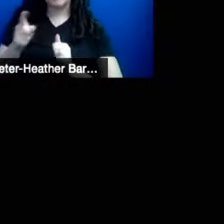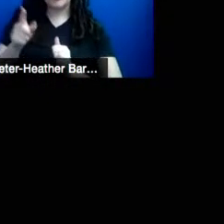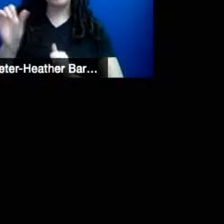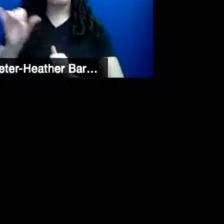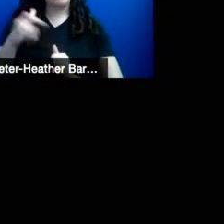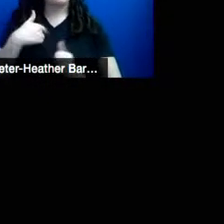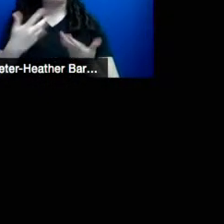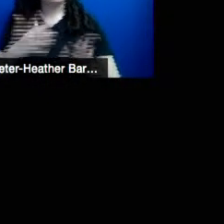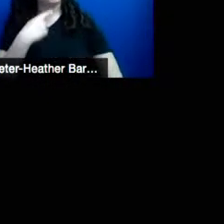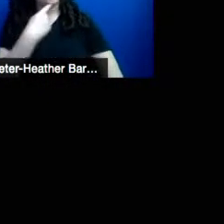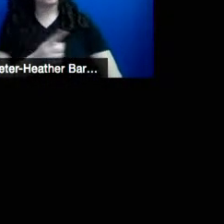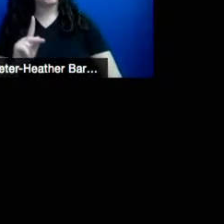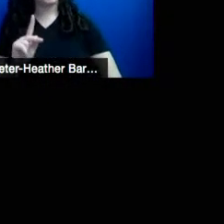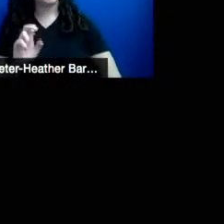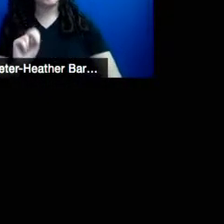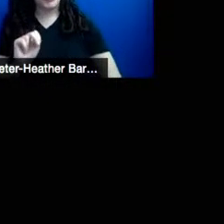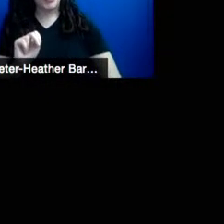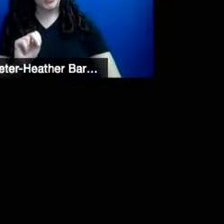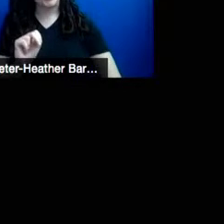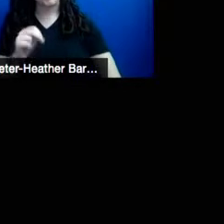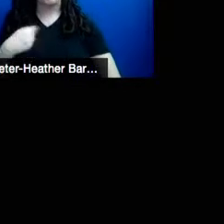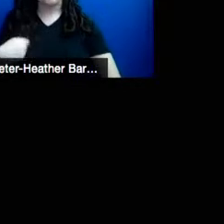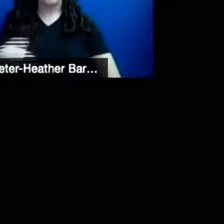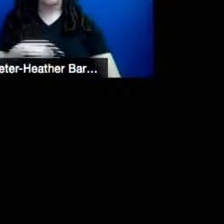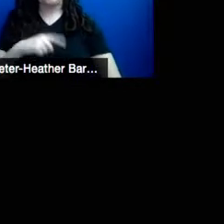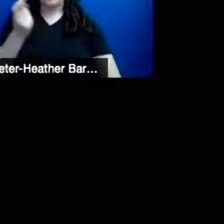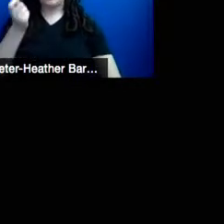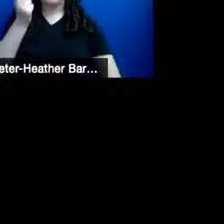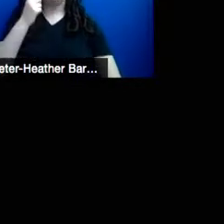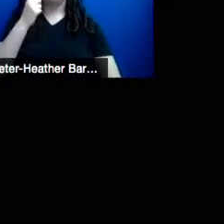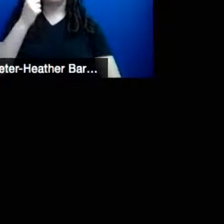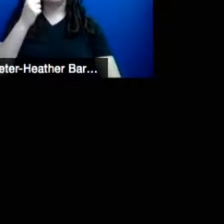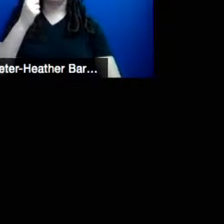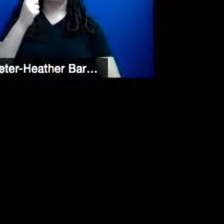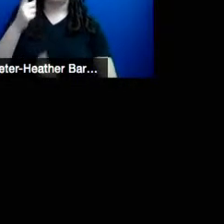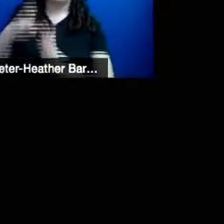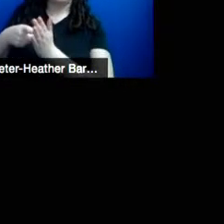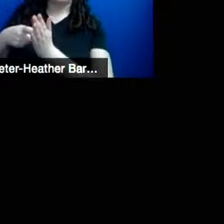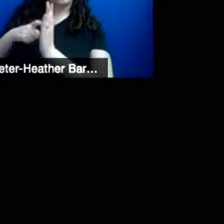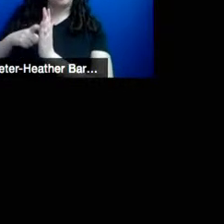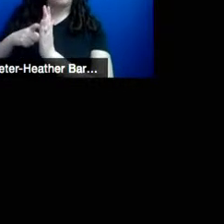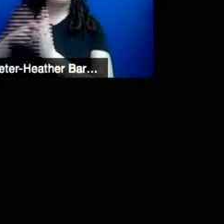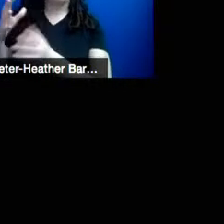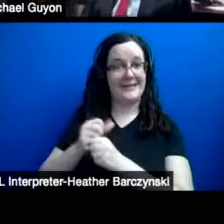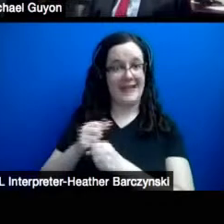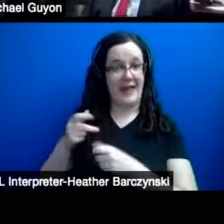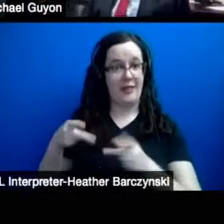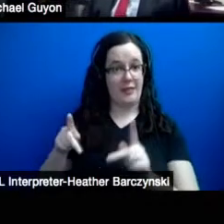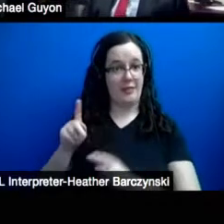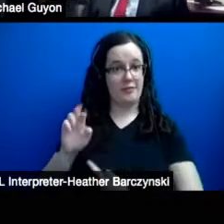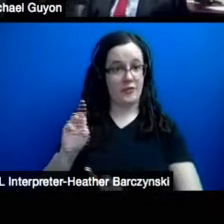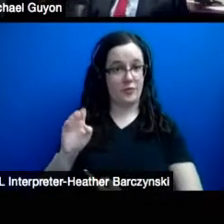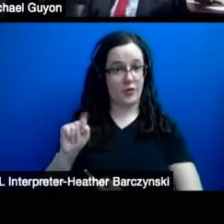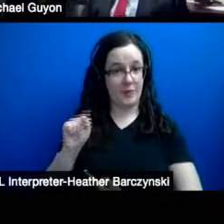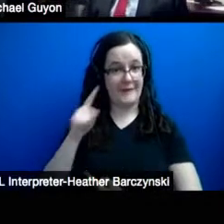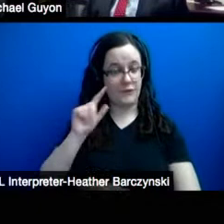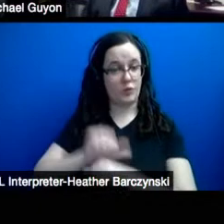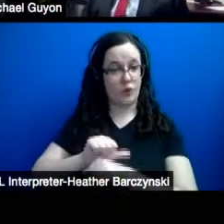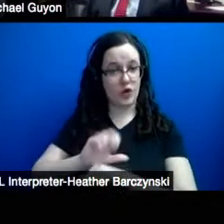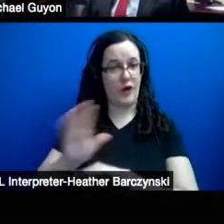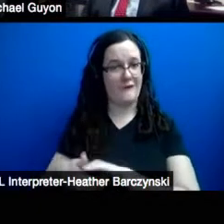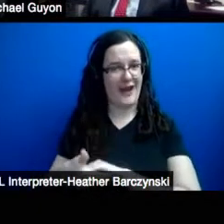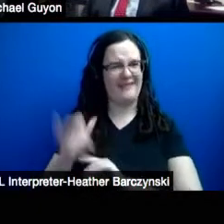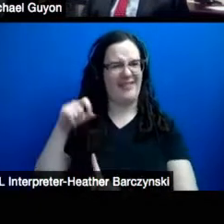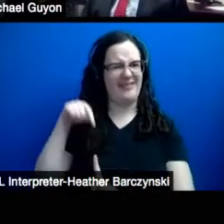Ken, we did understand that it was going to be a requirement of receiving the permit to work at night. And so that's when